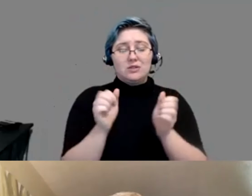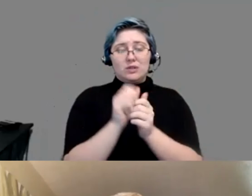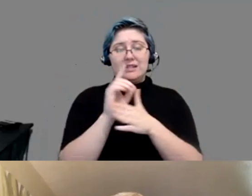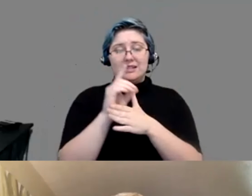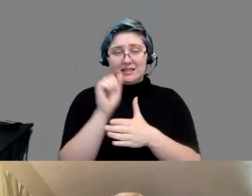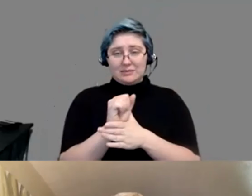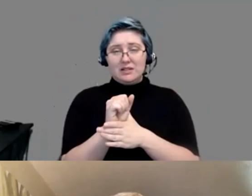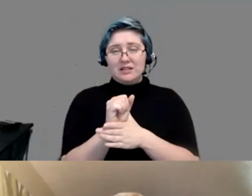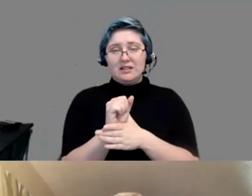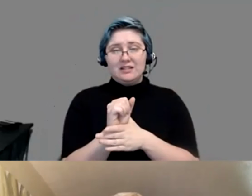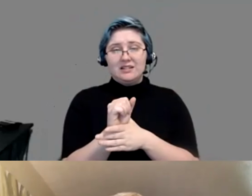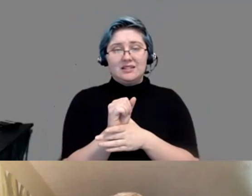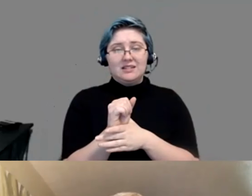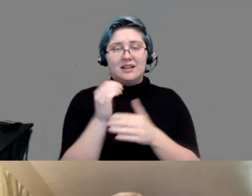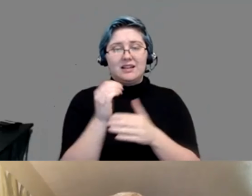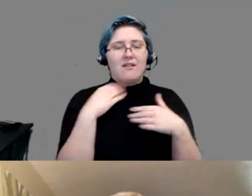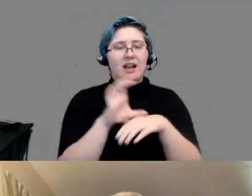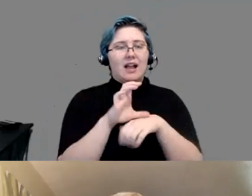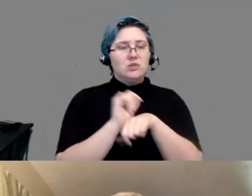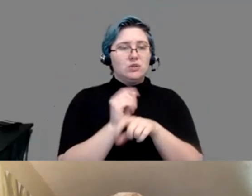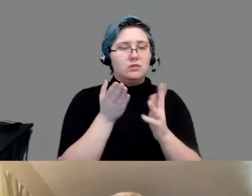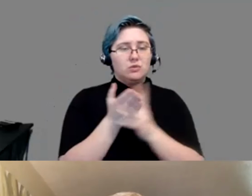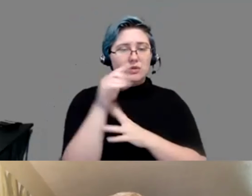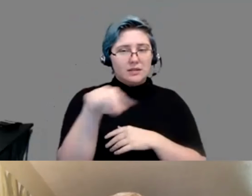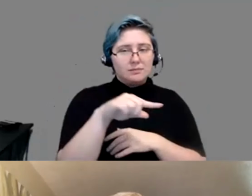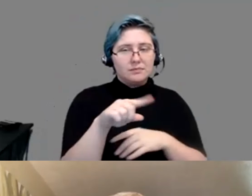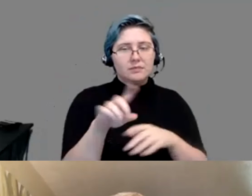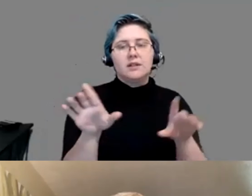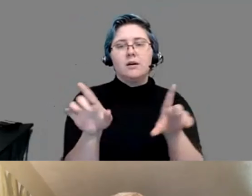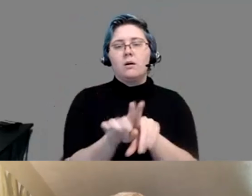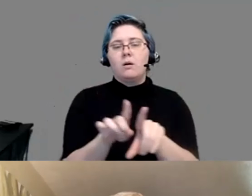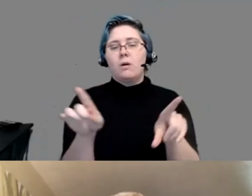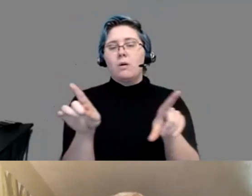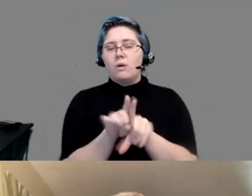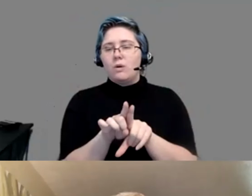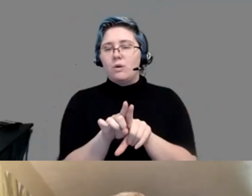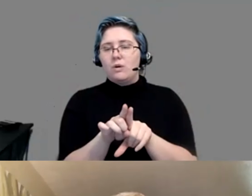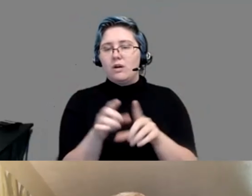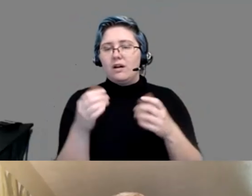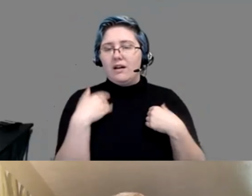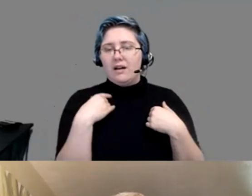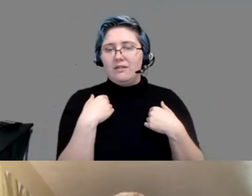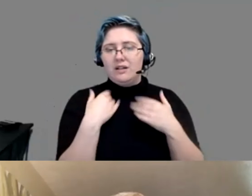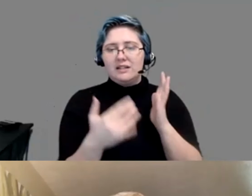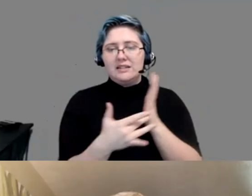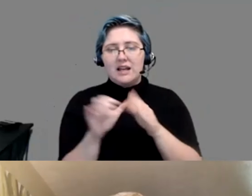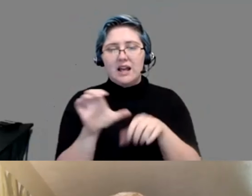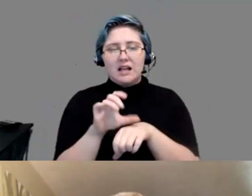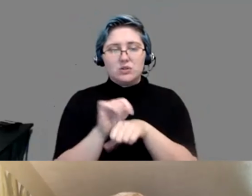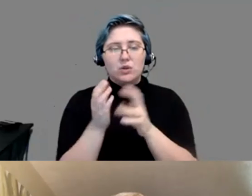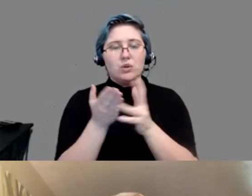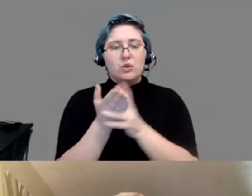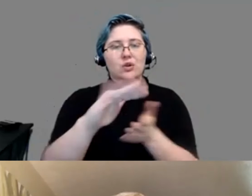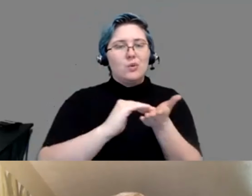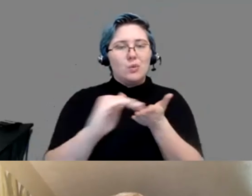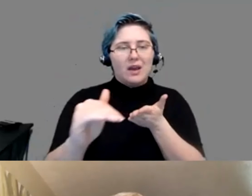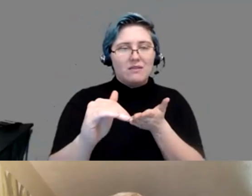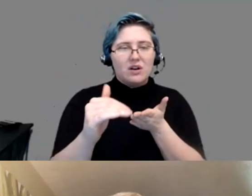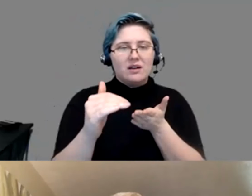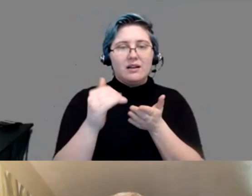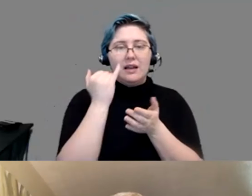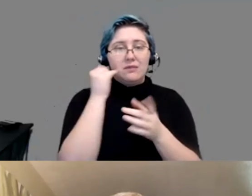getting tech consultation through there, and also getting tech consultation through a waiver if that's applicable to you,